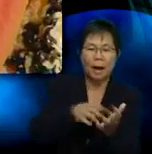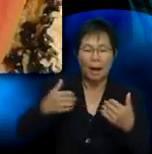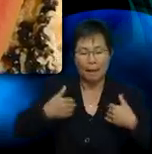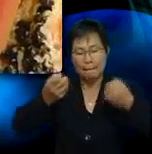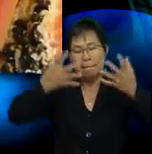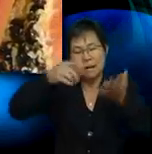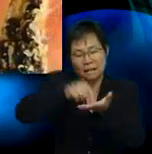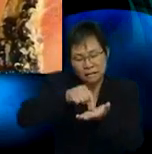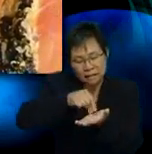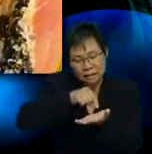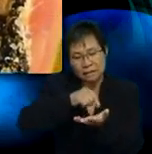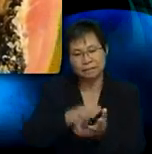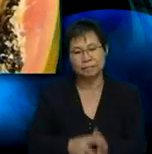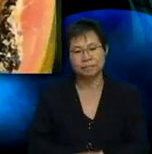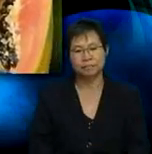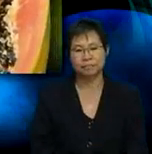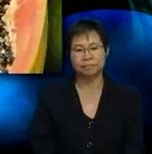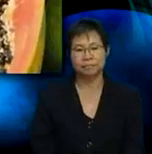Papaya has many seeds.